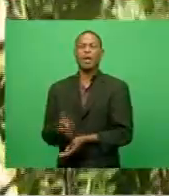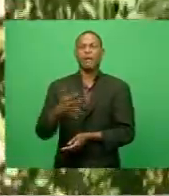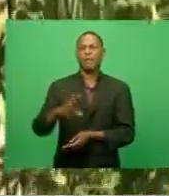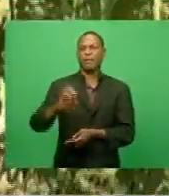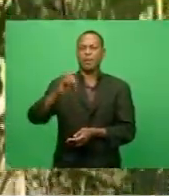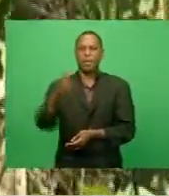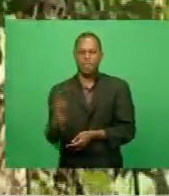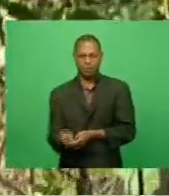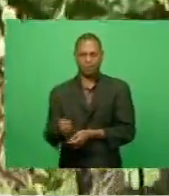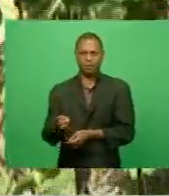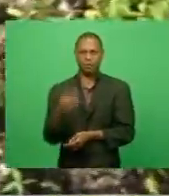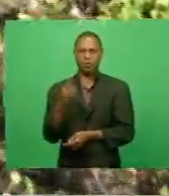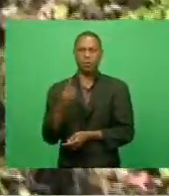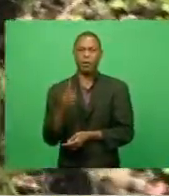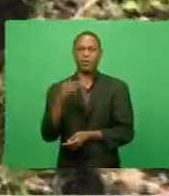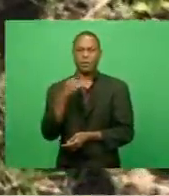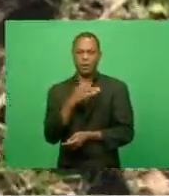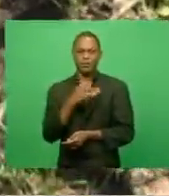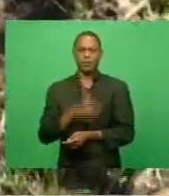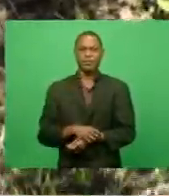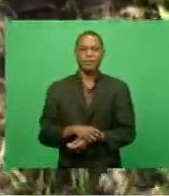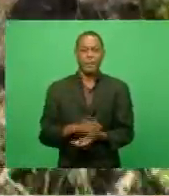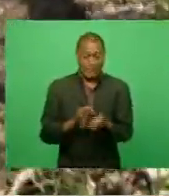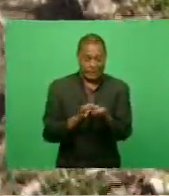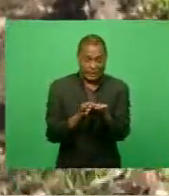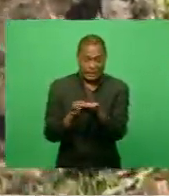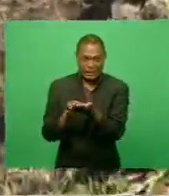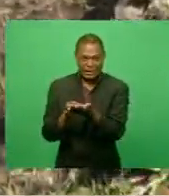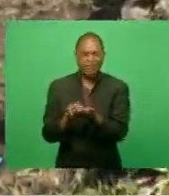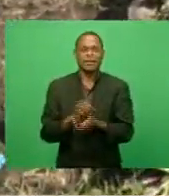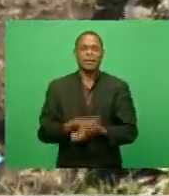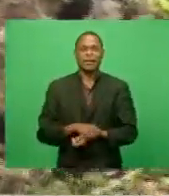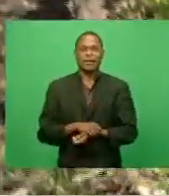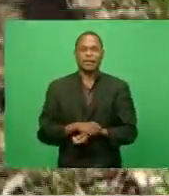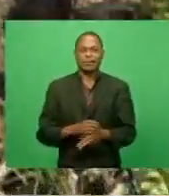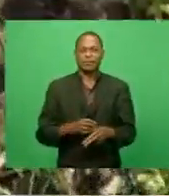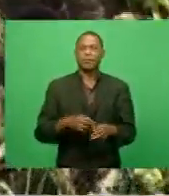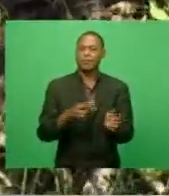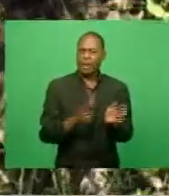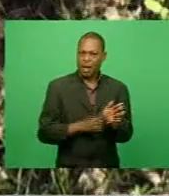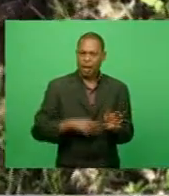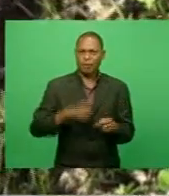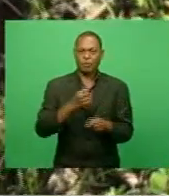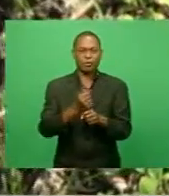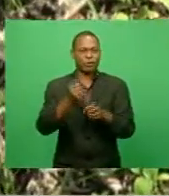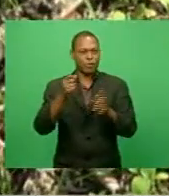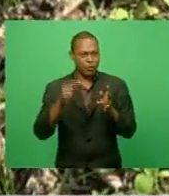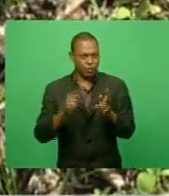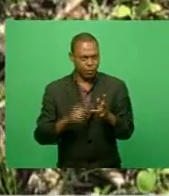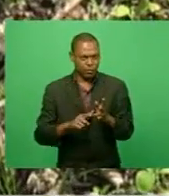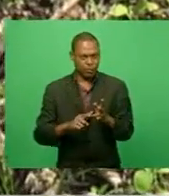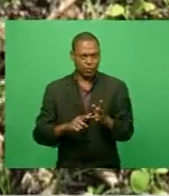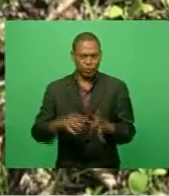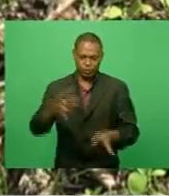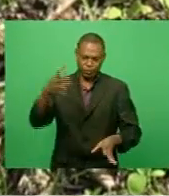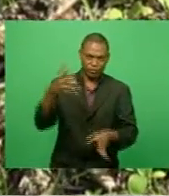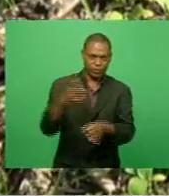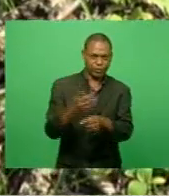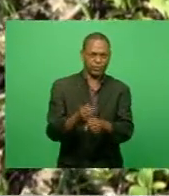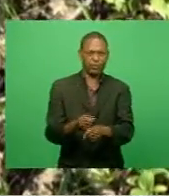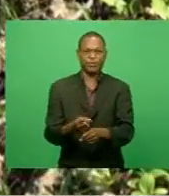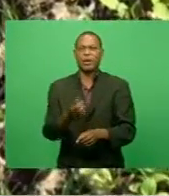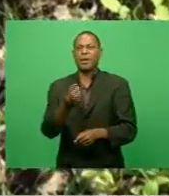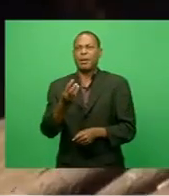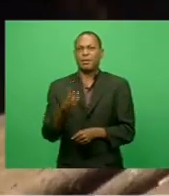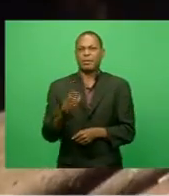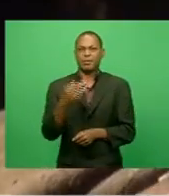50,185 seed packages through various organizations, including NGOs. This equates to over 386,000